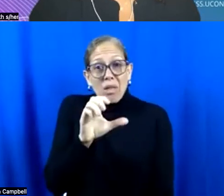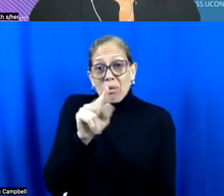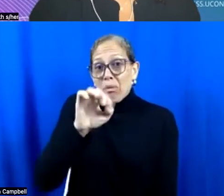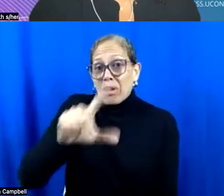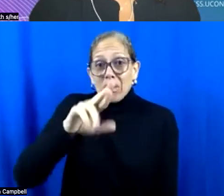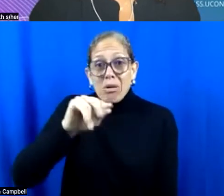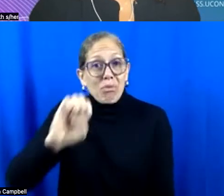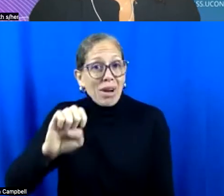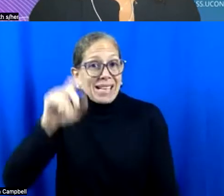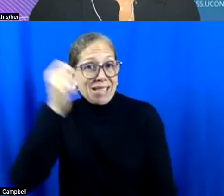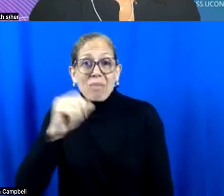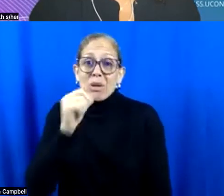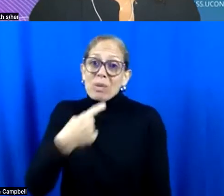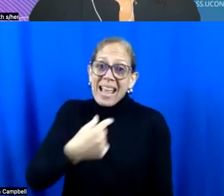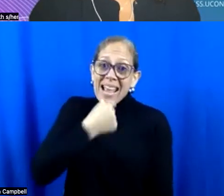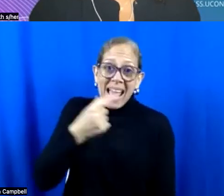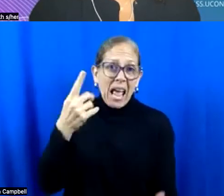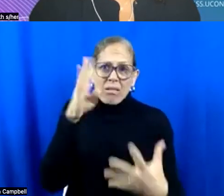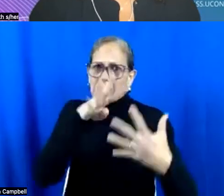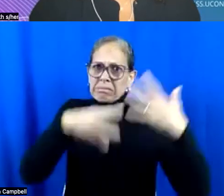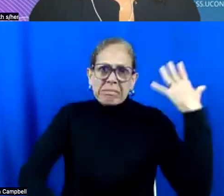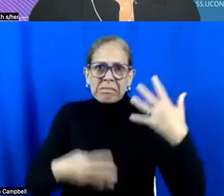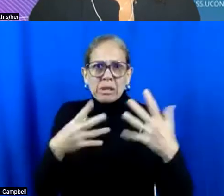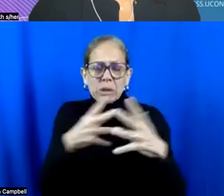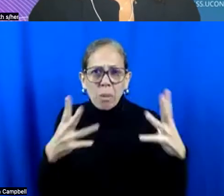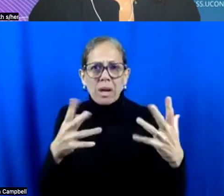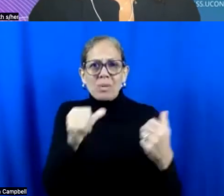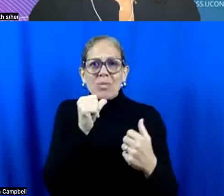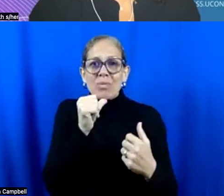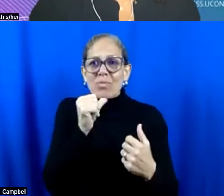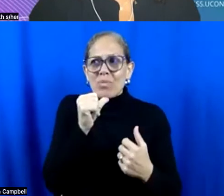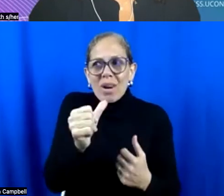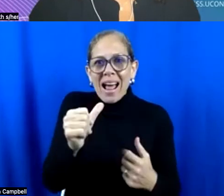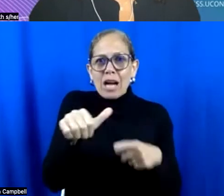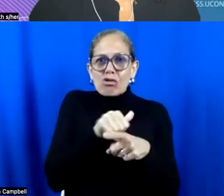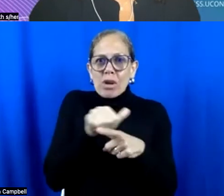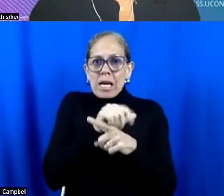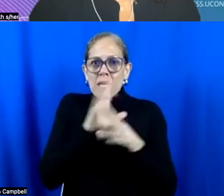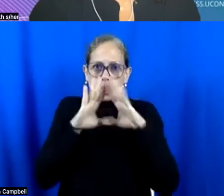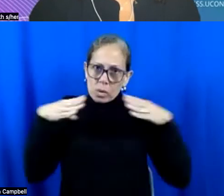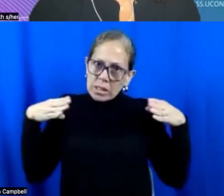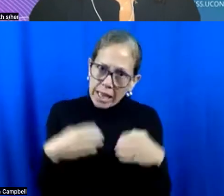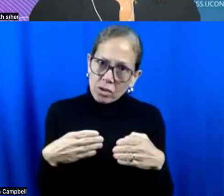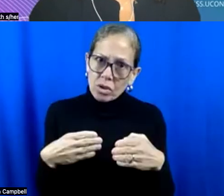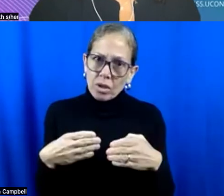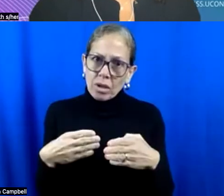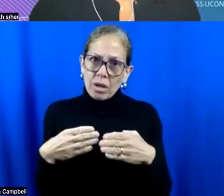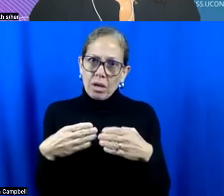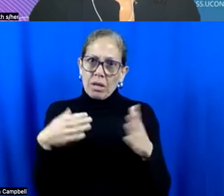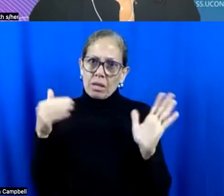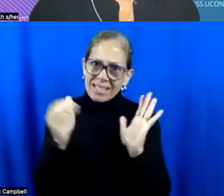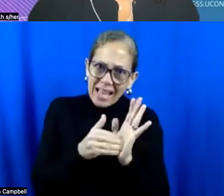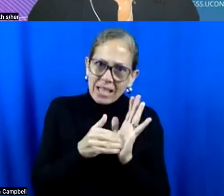don't say gay, around so much now. You know, we're not trained to center the margins. We're not trained